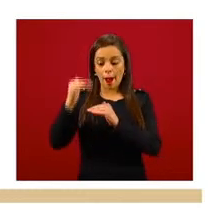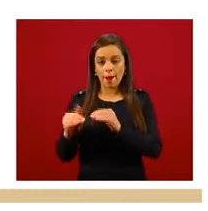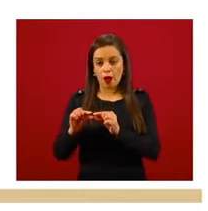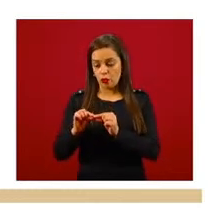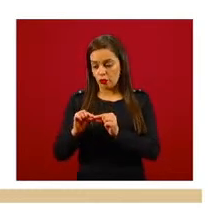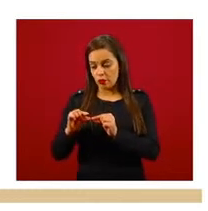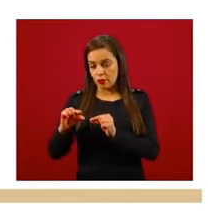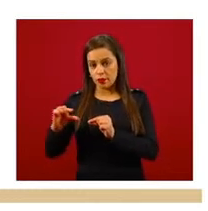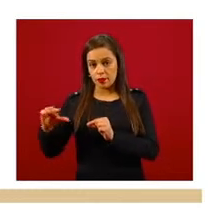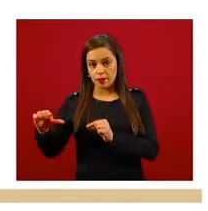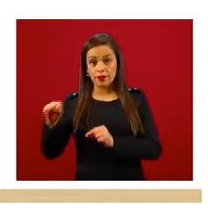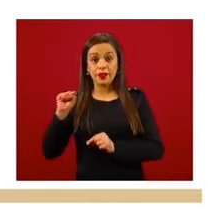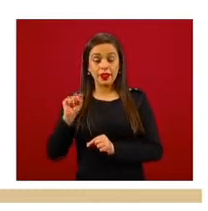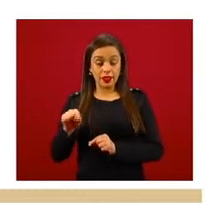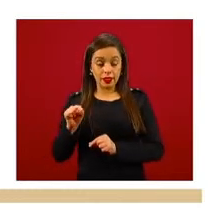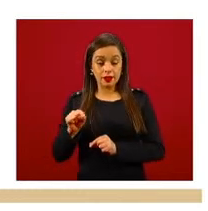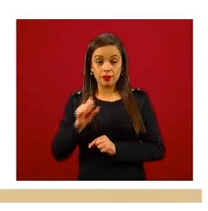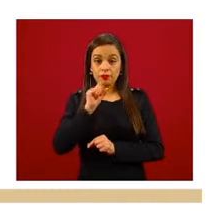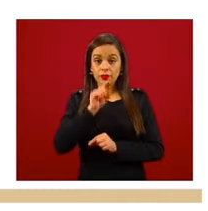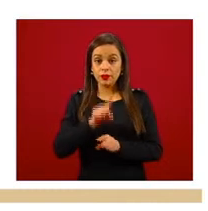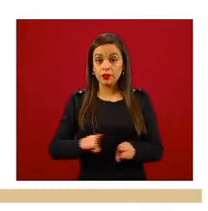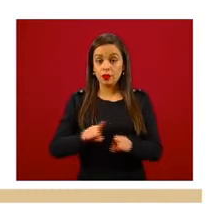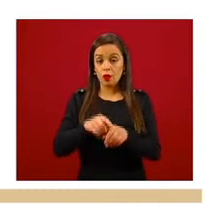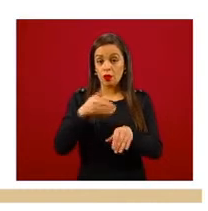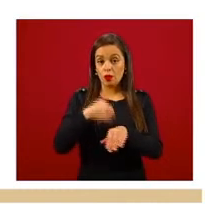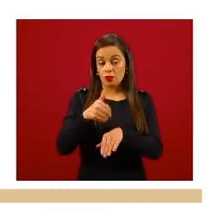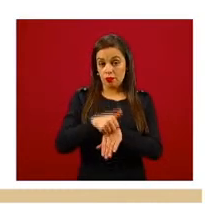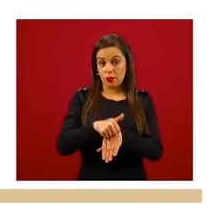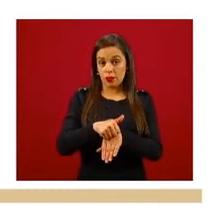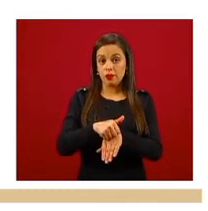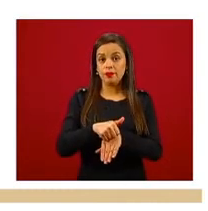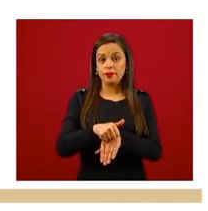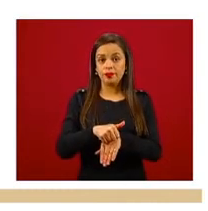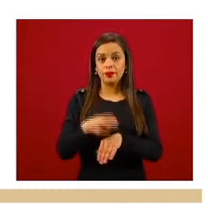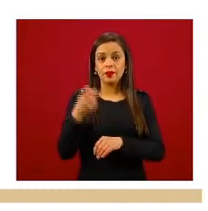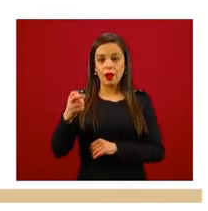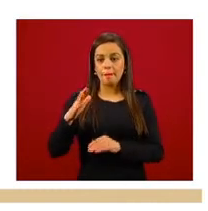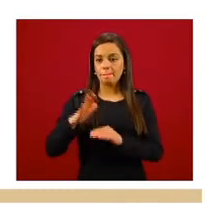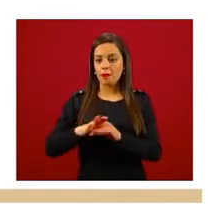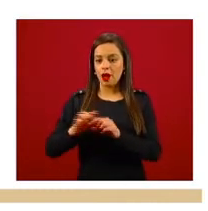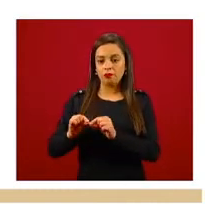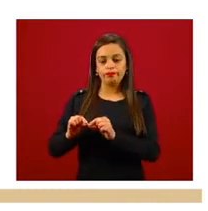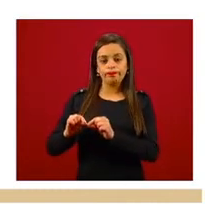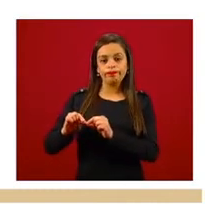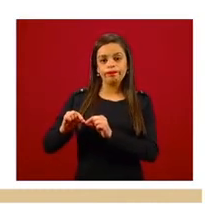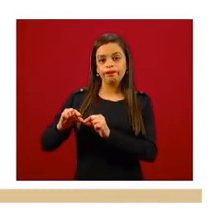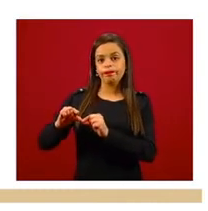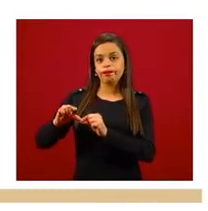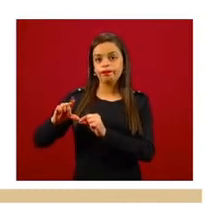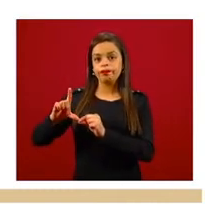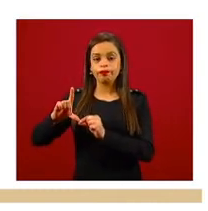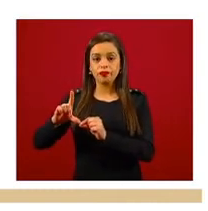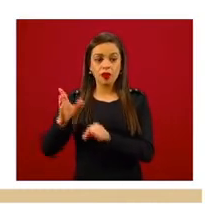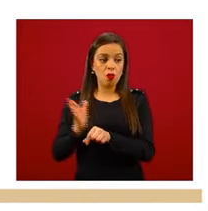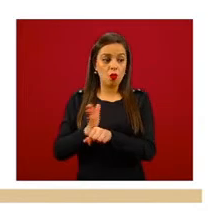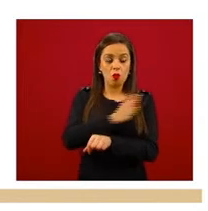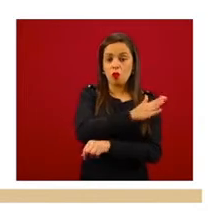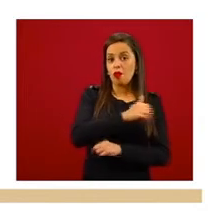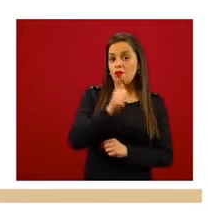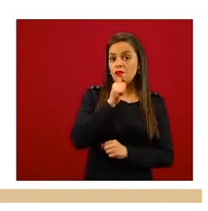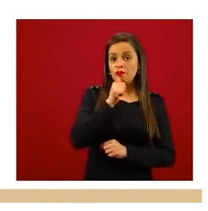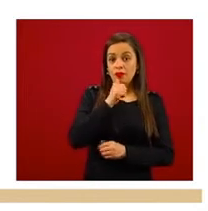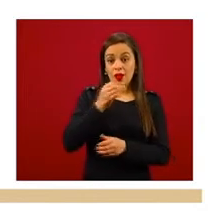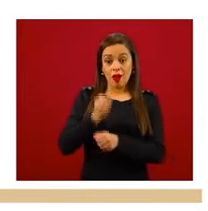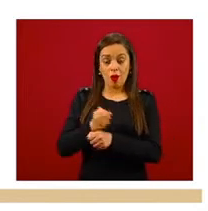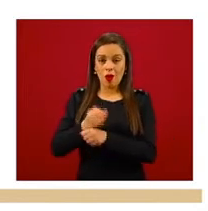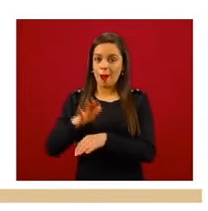confirmed. And on the lower part of the chart in orange, you can see that in the past 24 hours is the highest peak that we have had